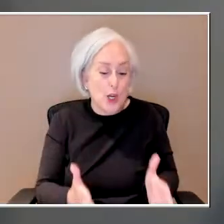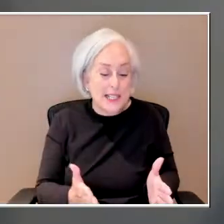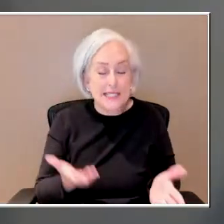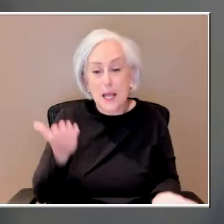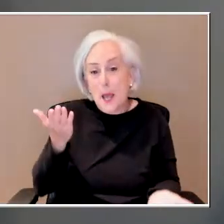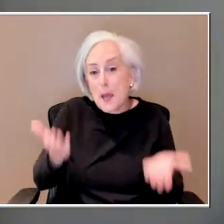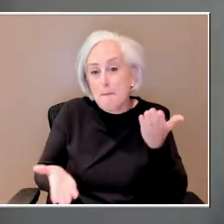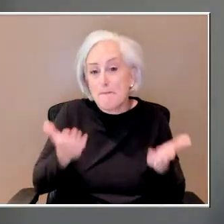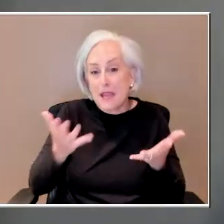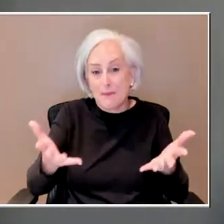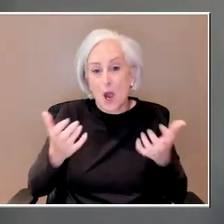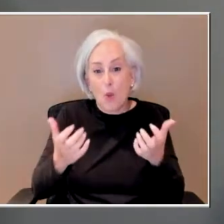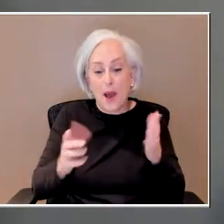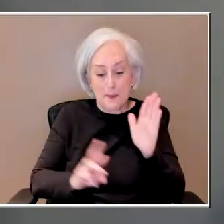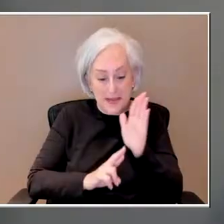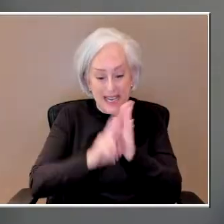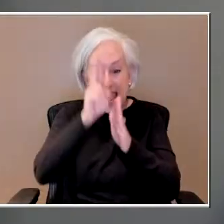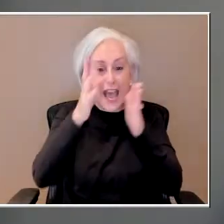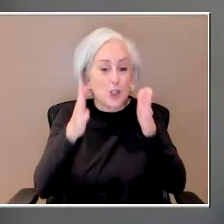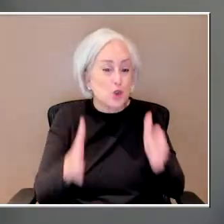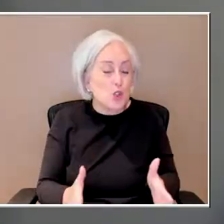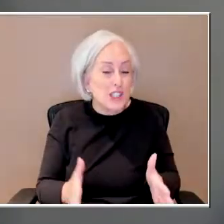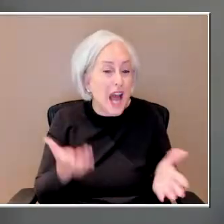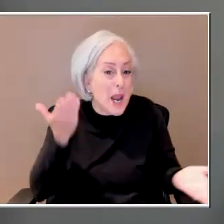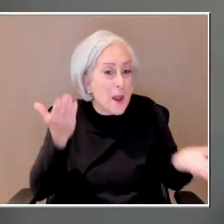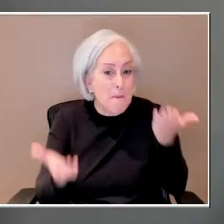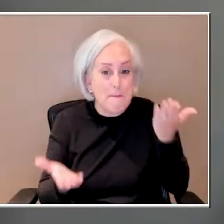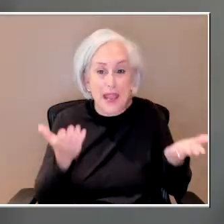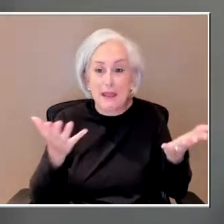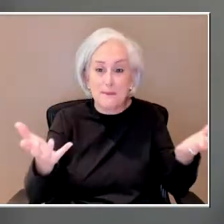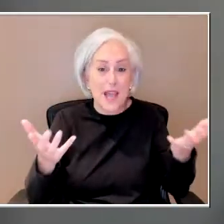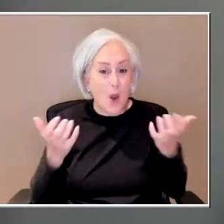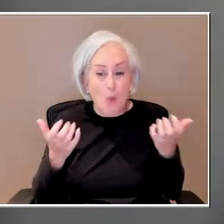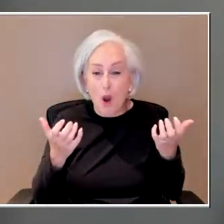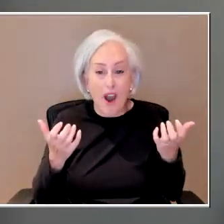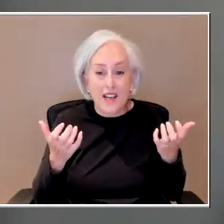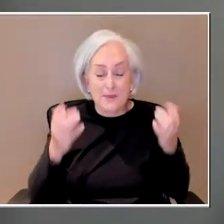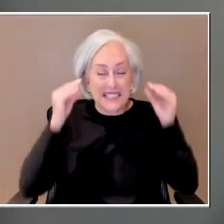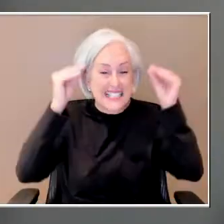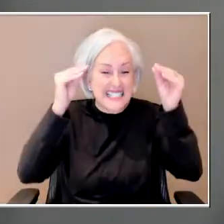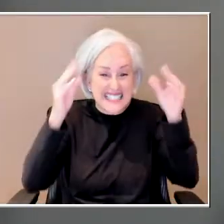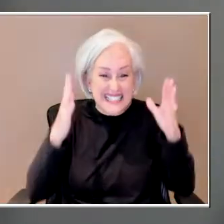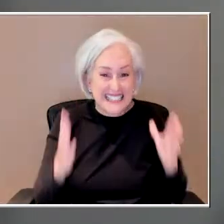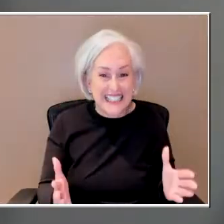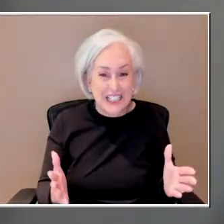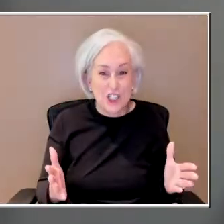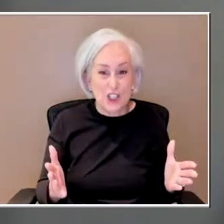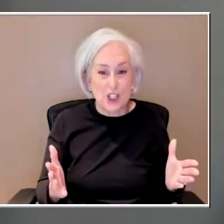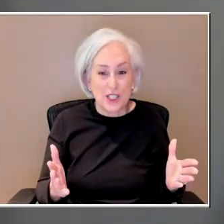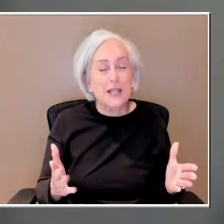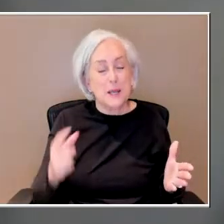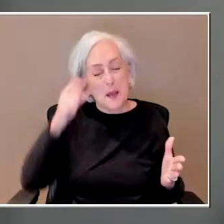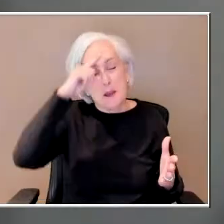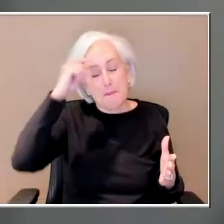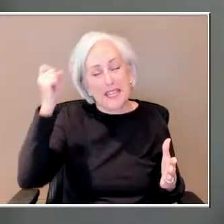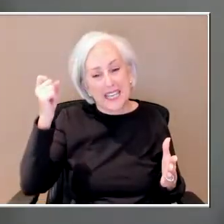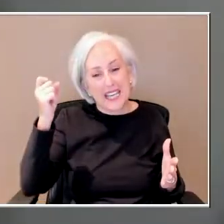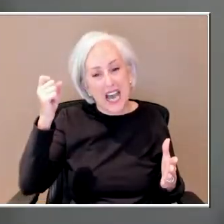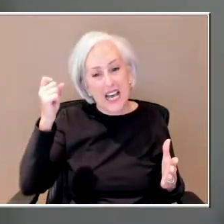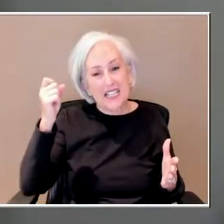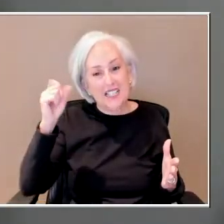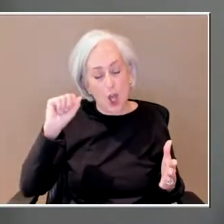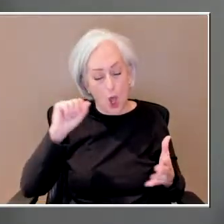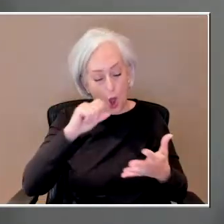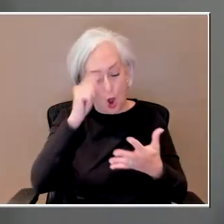want to be an astronaut. Maybe I want to be a teacher. Yeah, because all